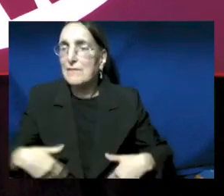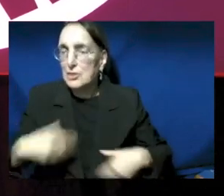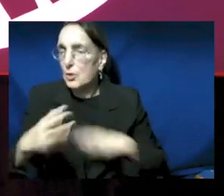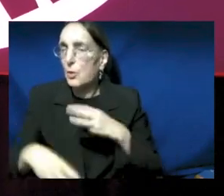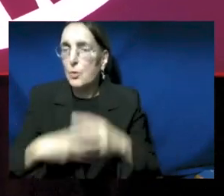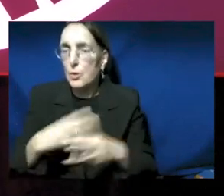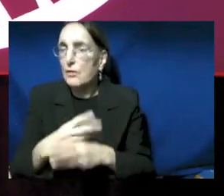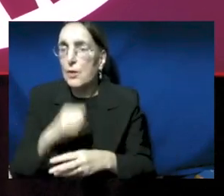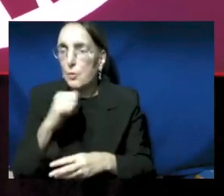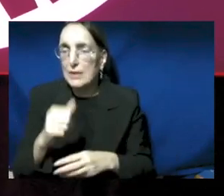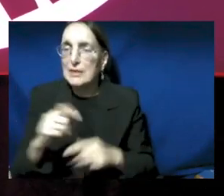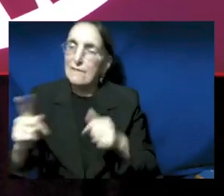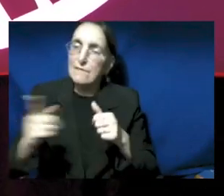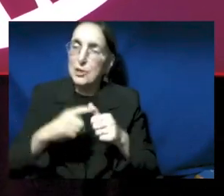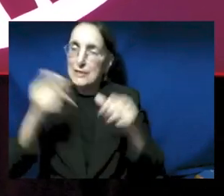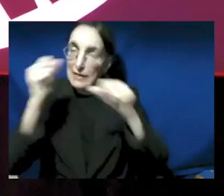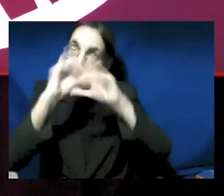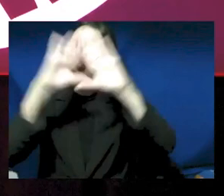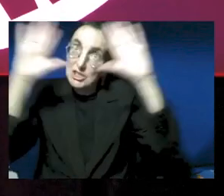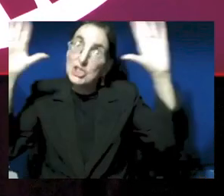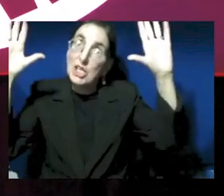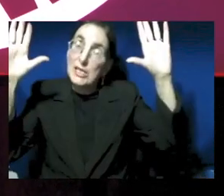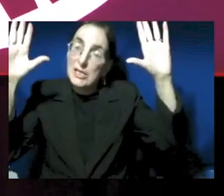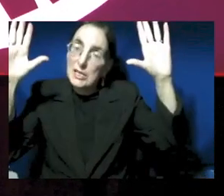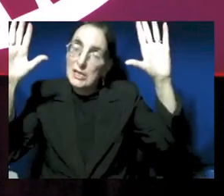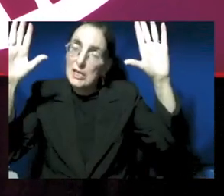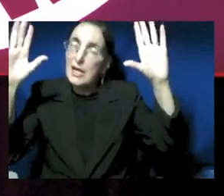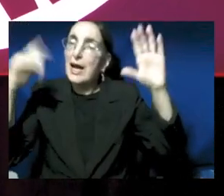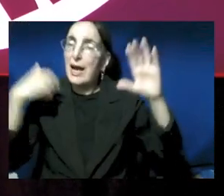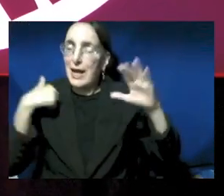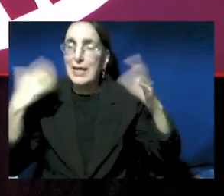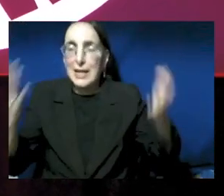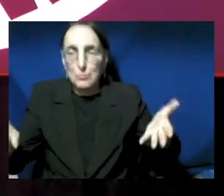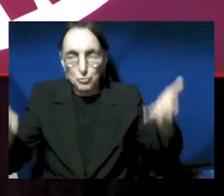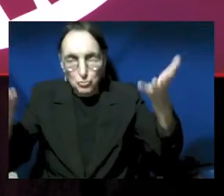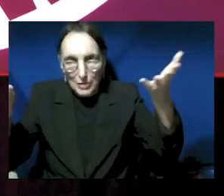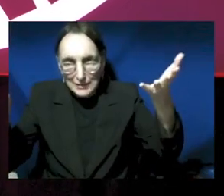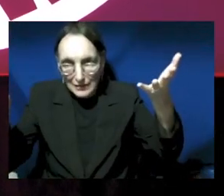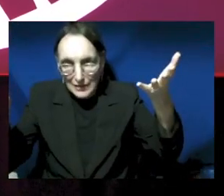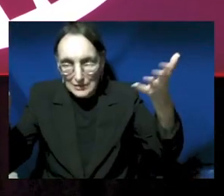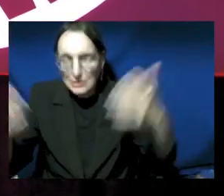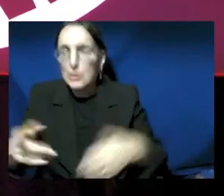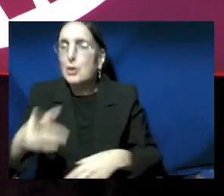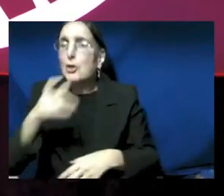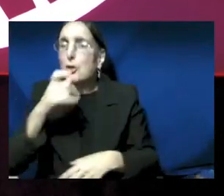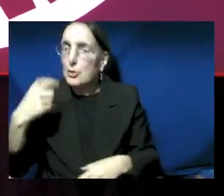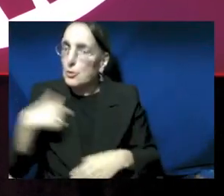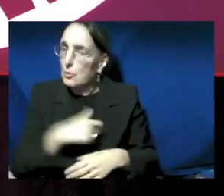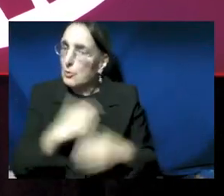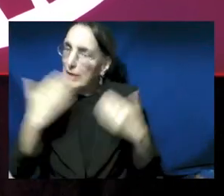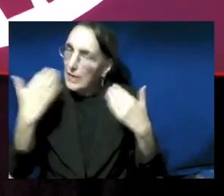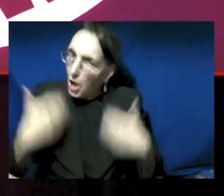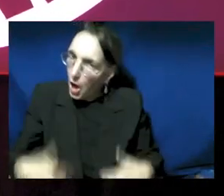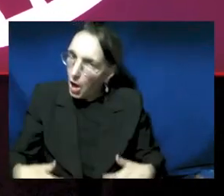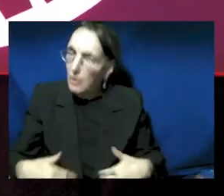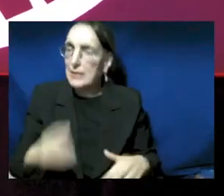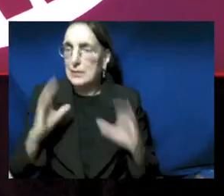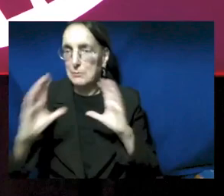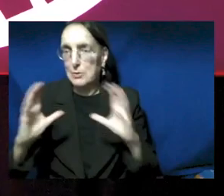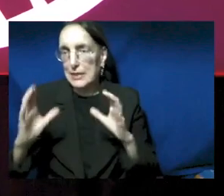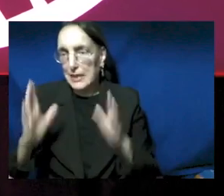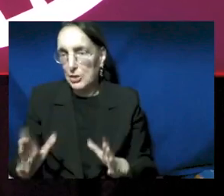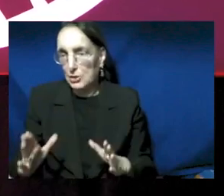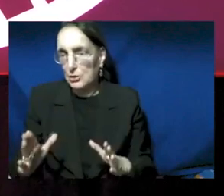envisioned. I am raising this because who we are as communicators, we are